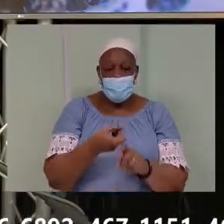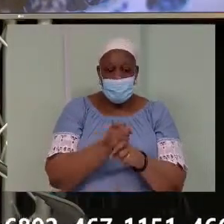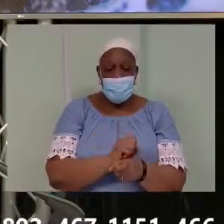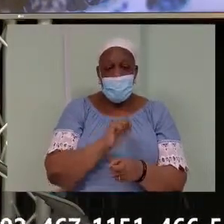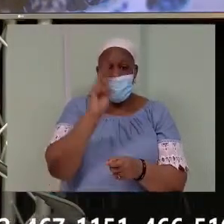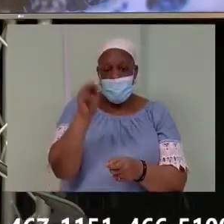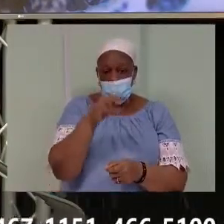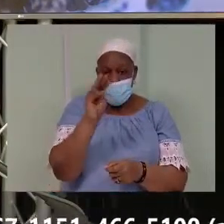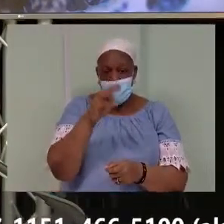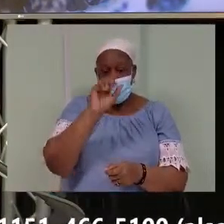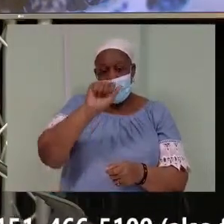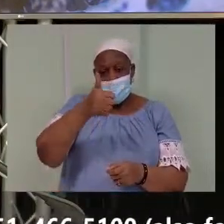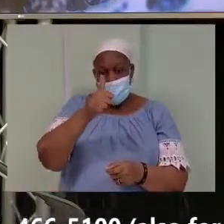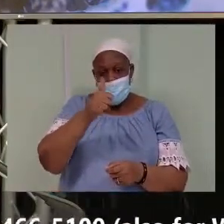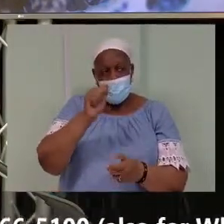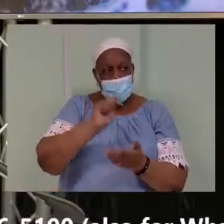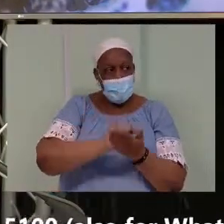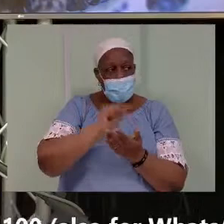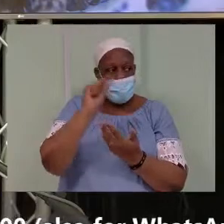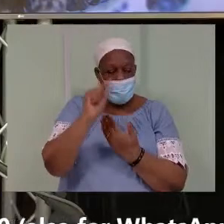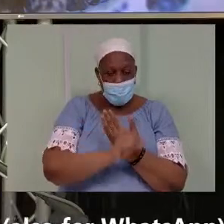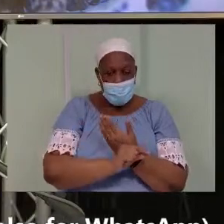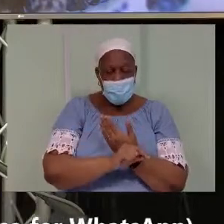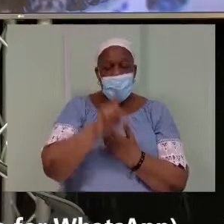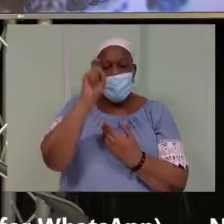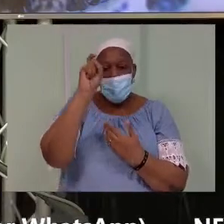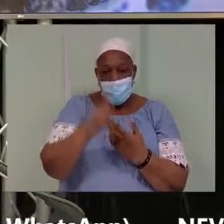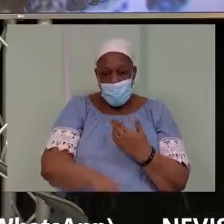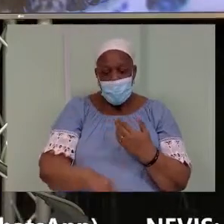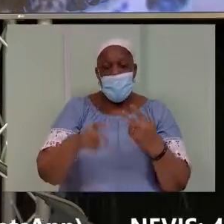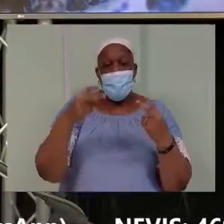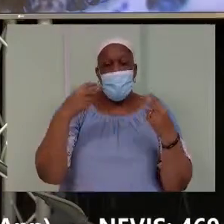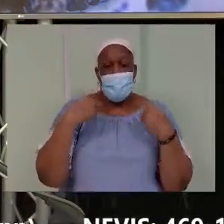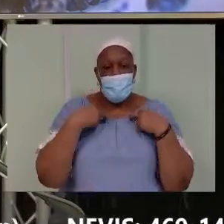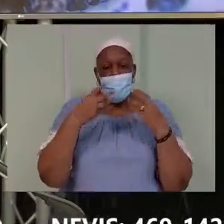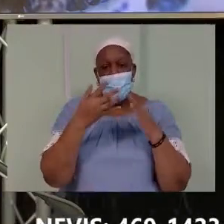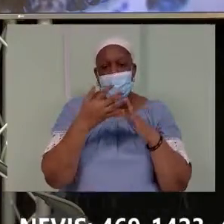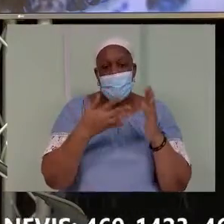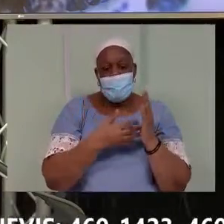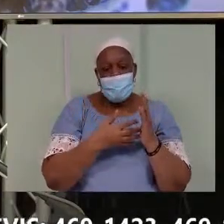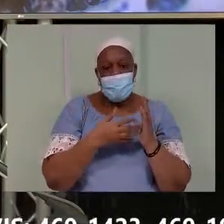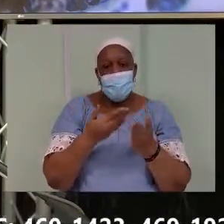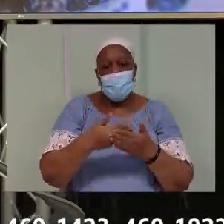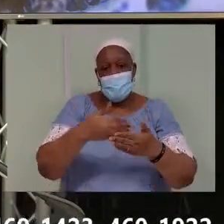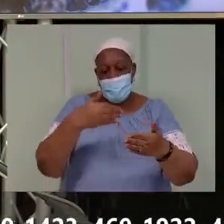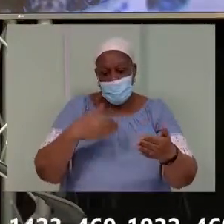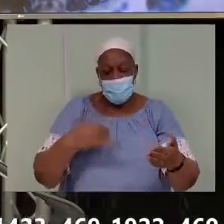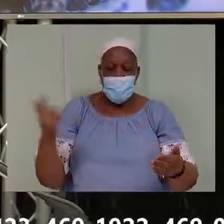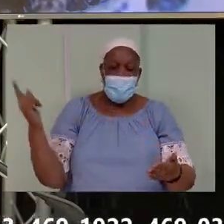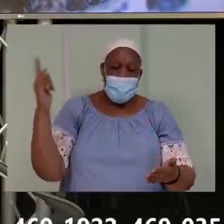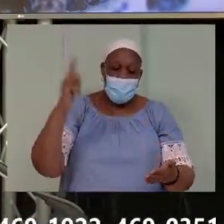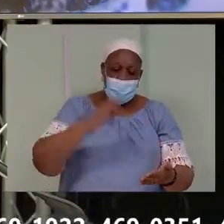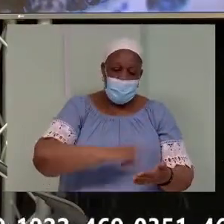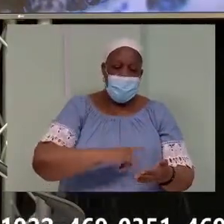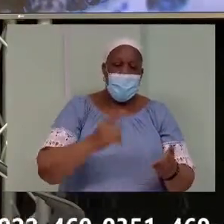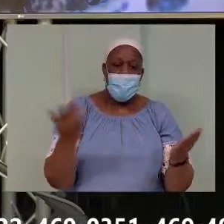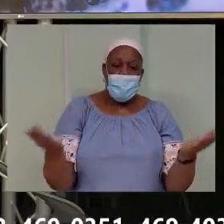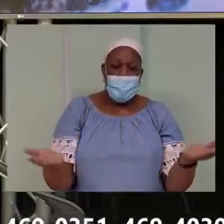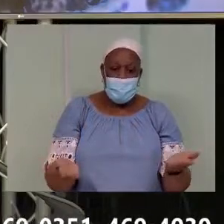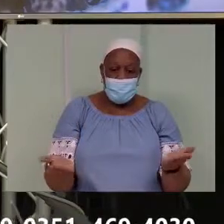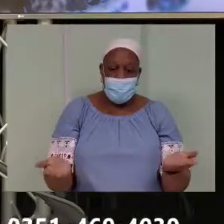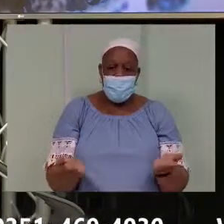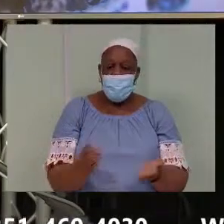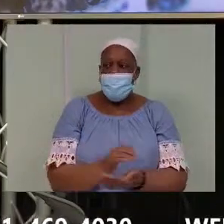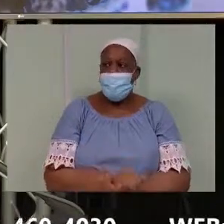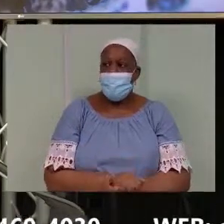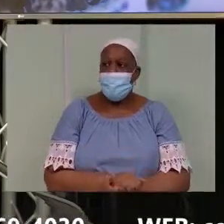a negative RT-PCR test before arriving on St. Kitts and Nevis. Before